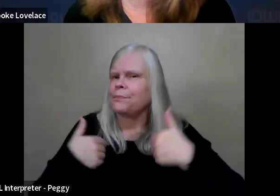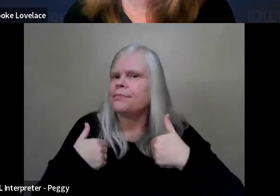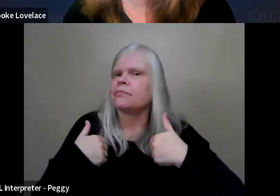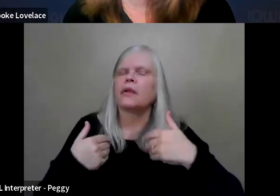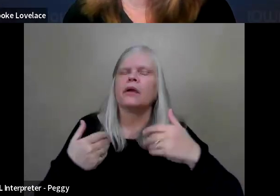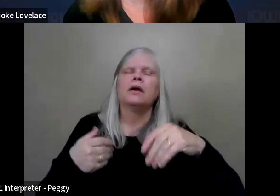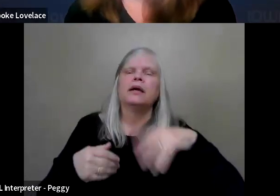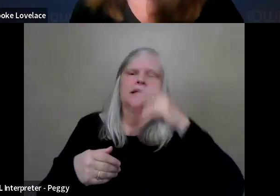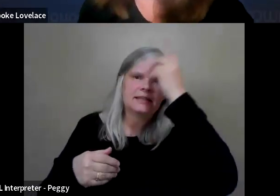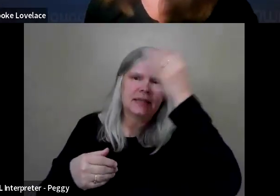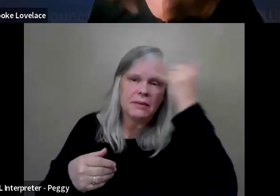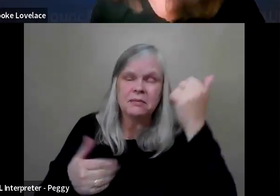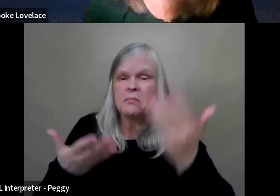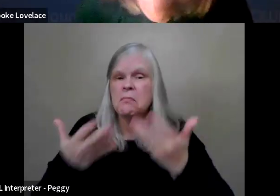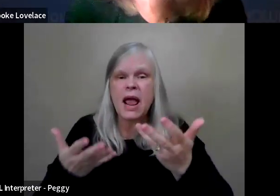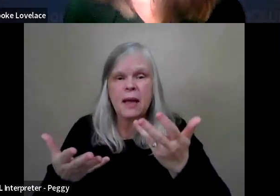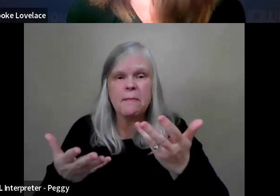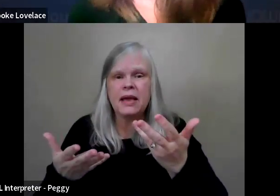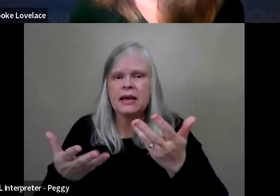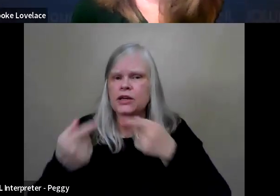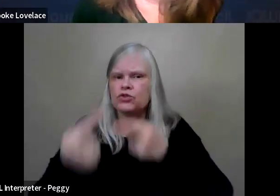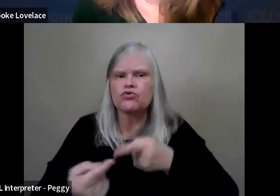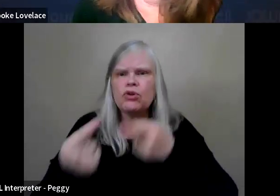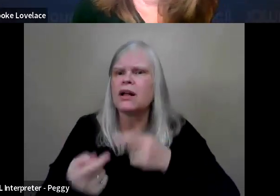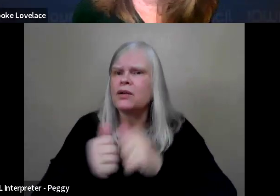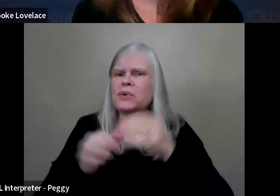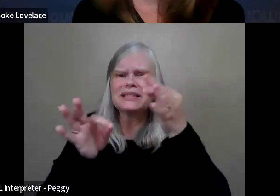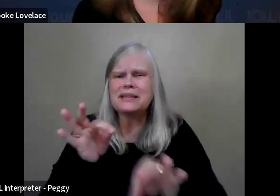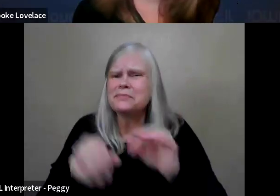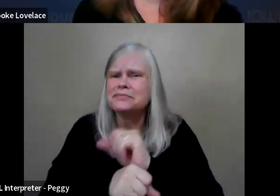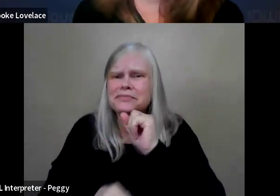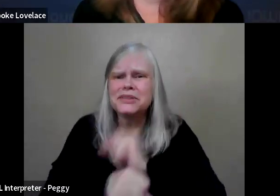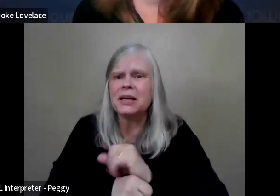be struggling with even simple tasks in their everyday lives.